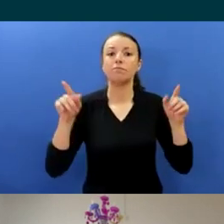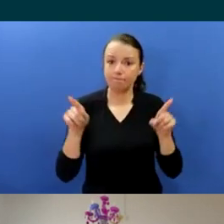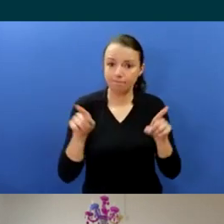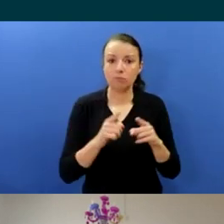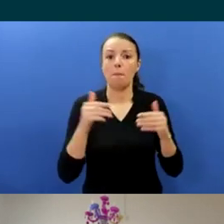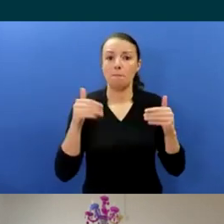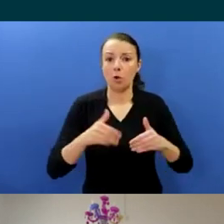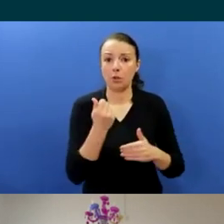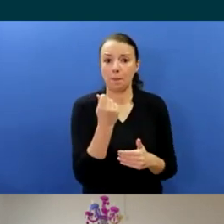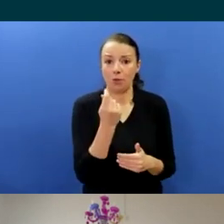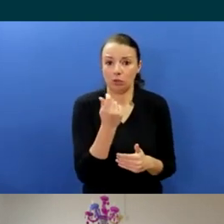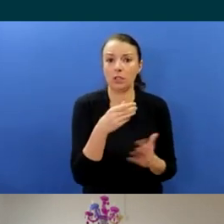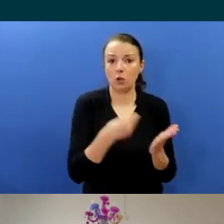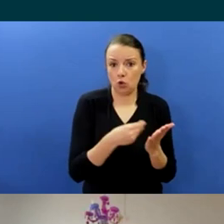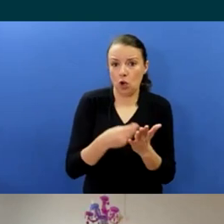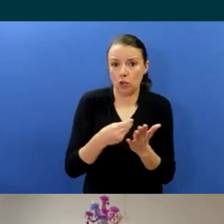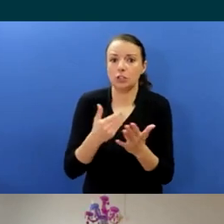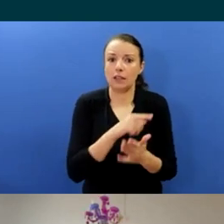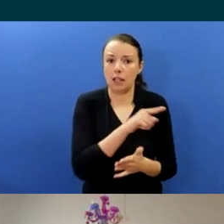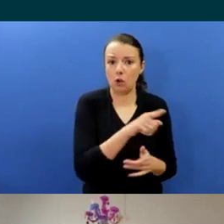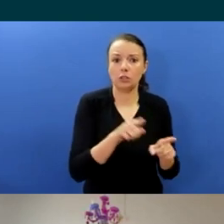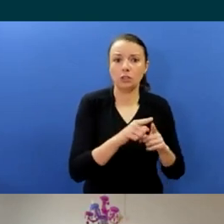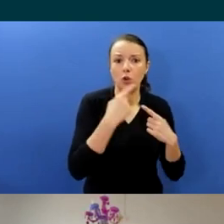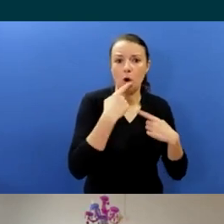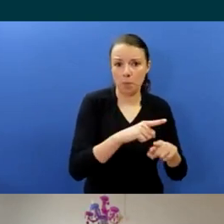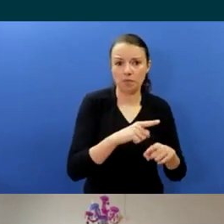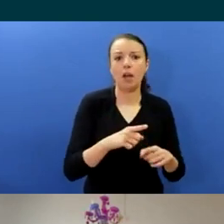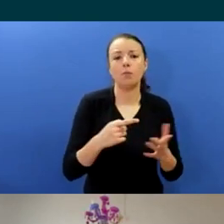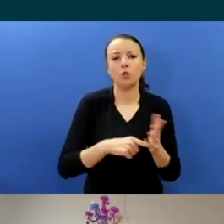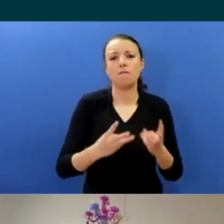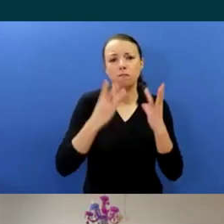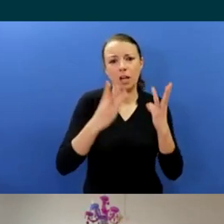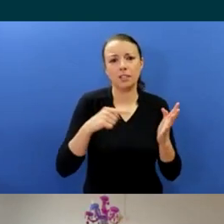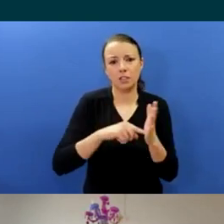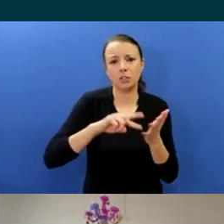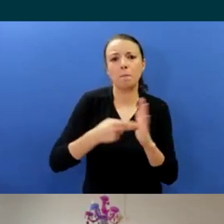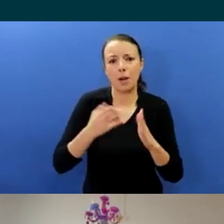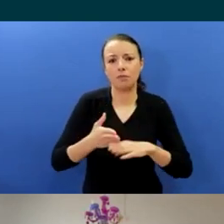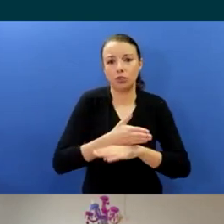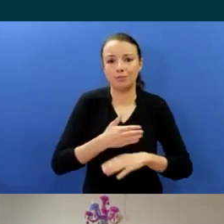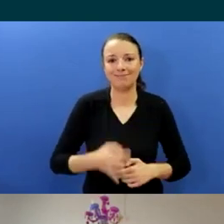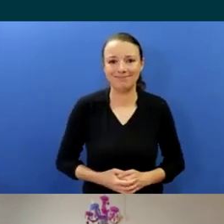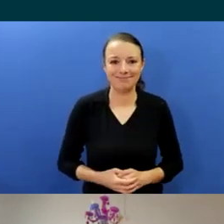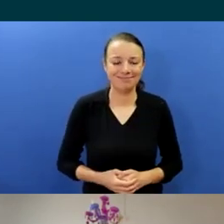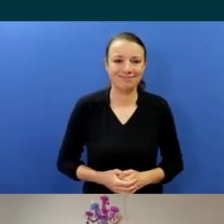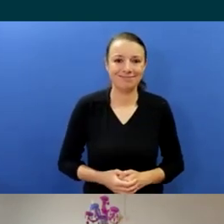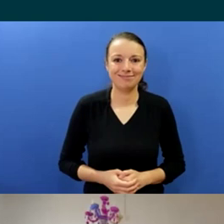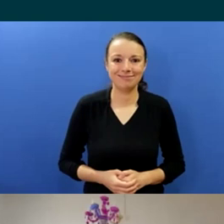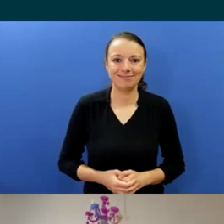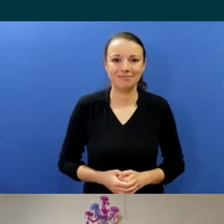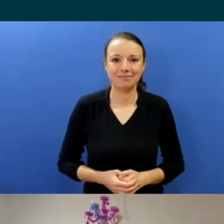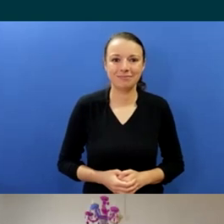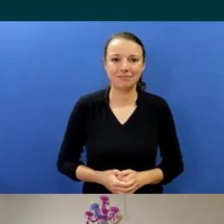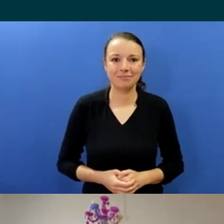that. And this group will also address the recruitment of citizens, the